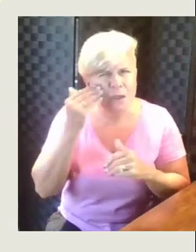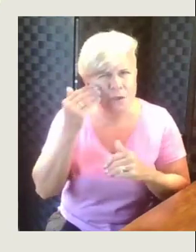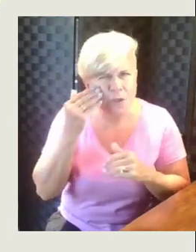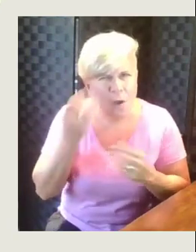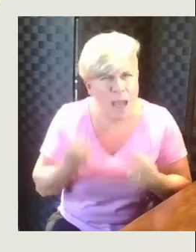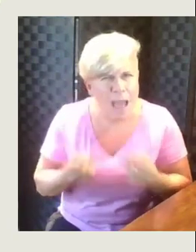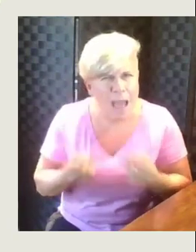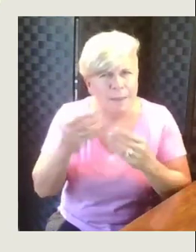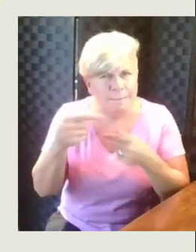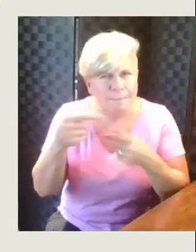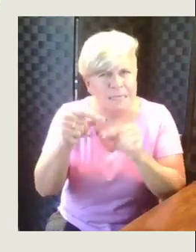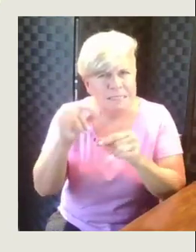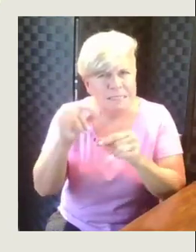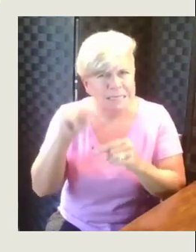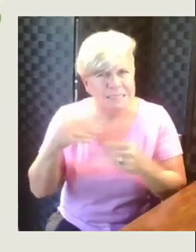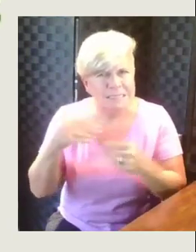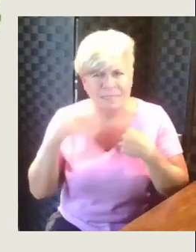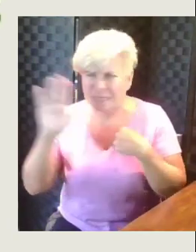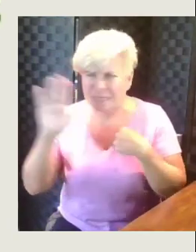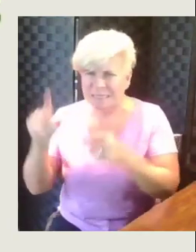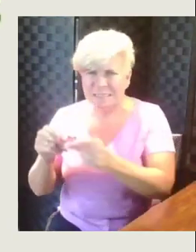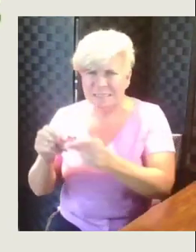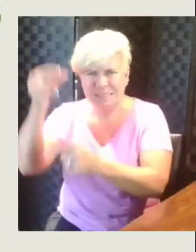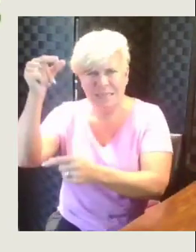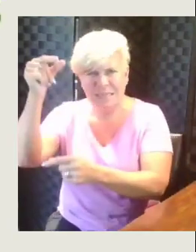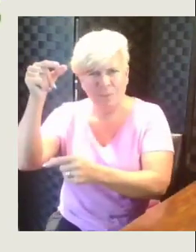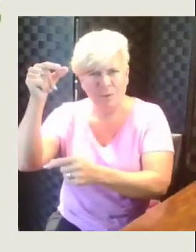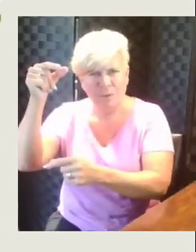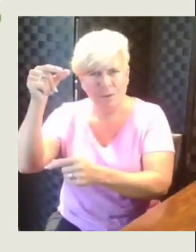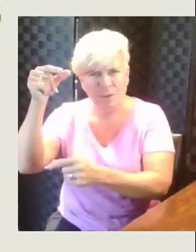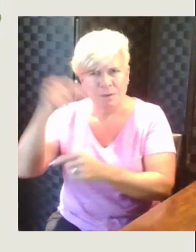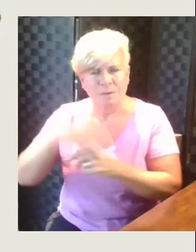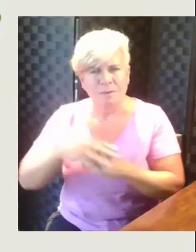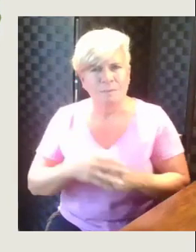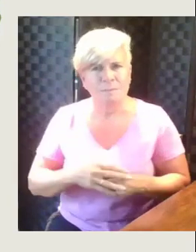How do you know how many blocks Ian has on his tower?